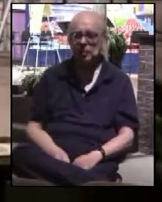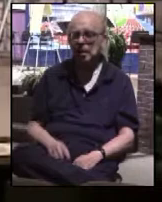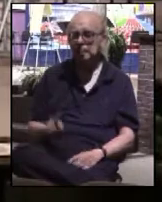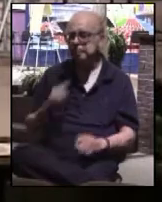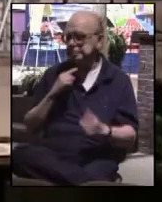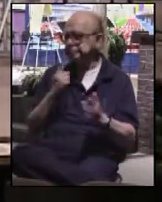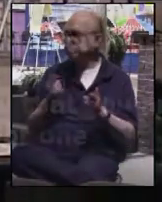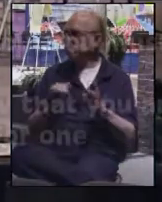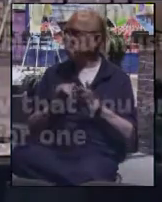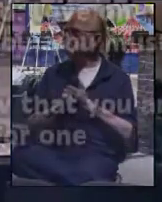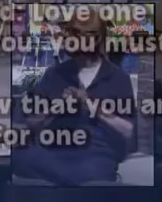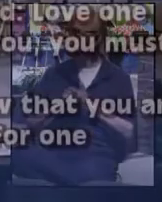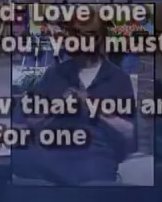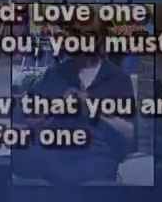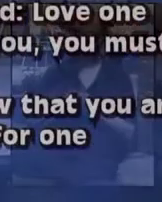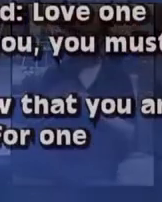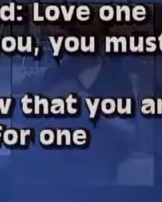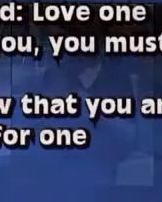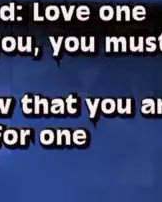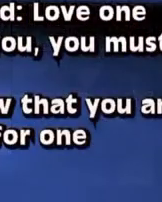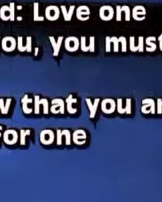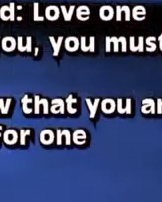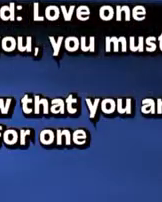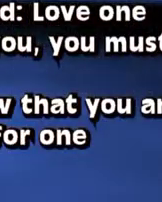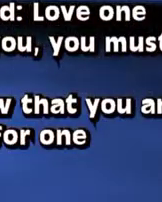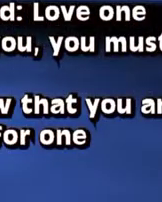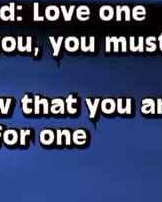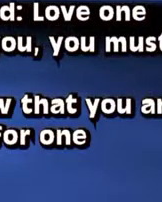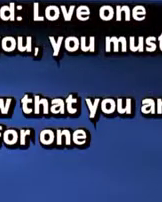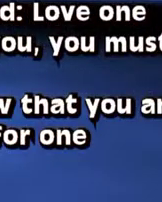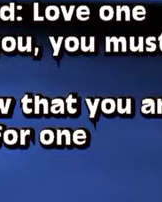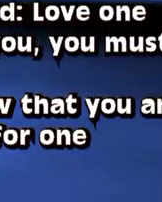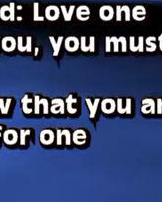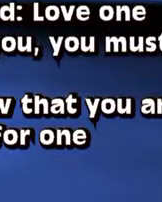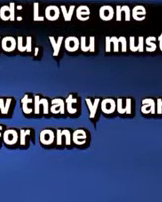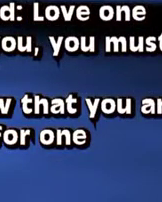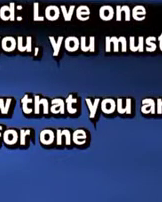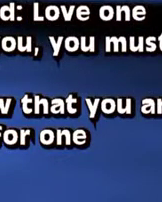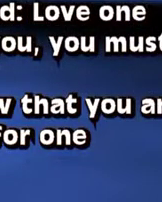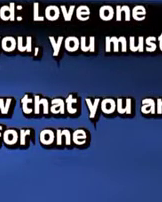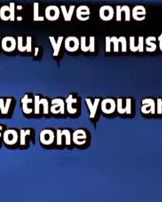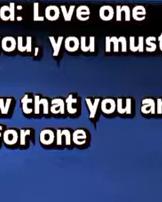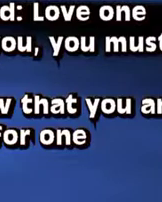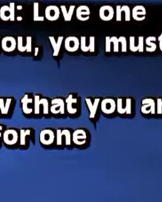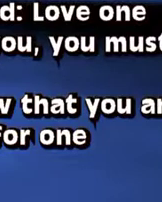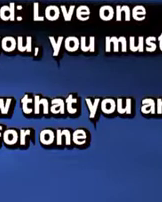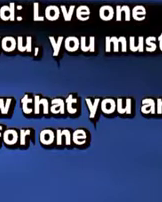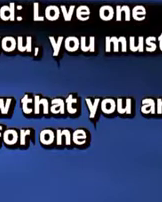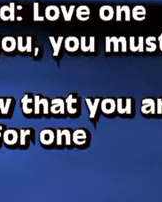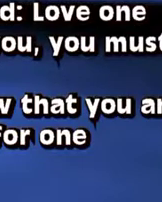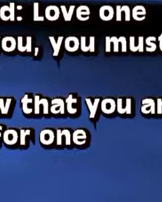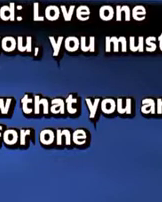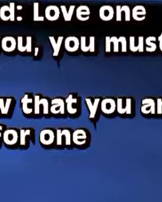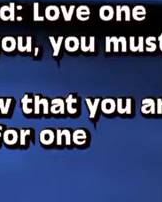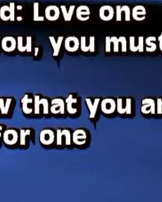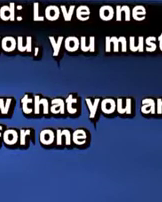it says this i give you a new commandment love one another